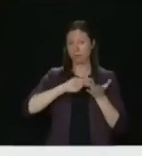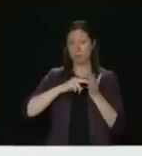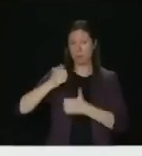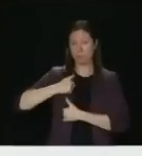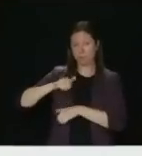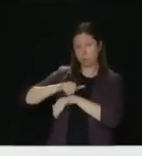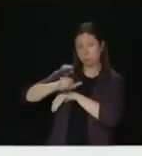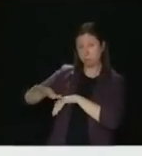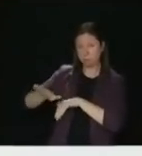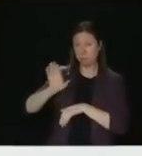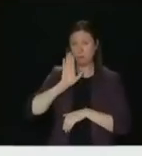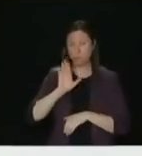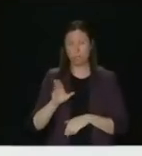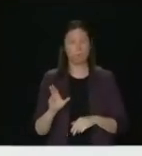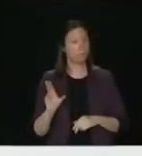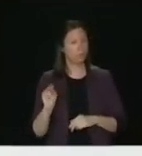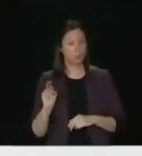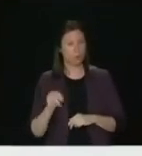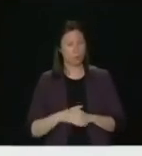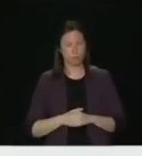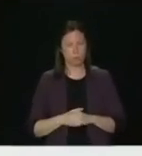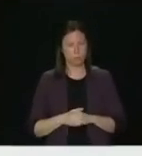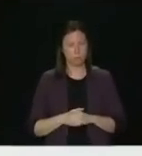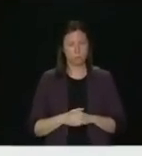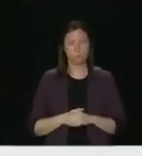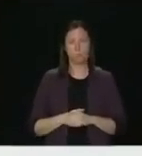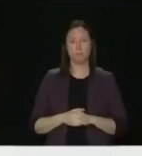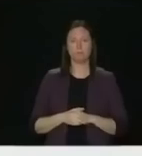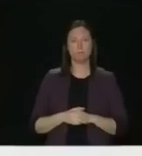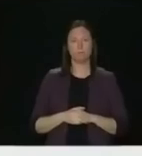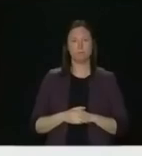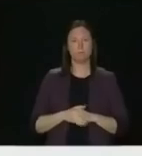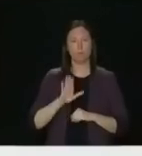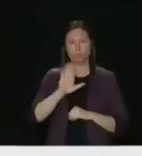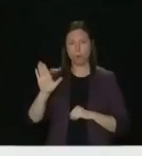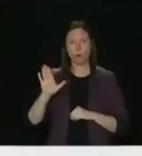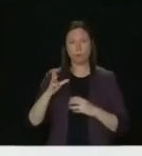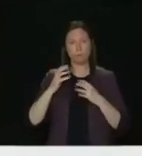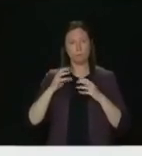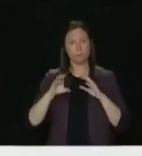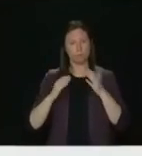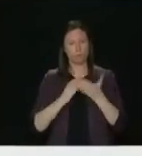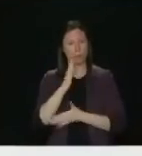military. We will not be suspending fundamental rights,